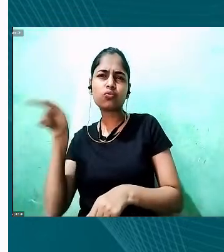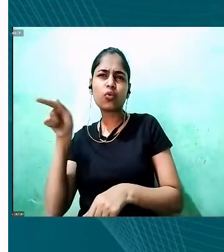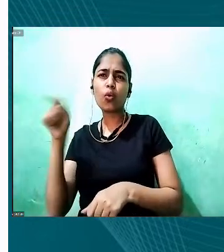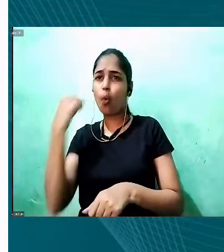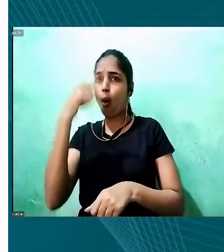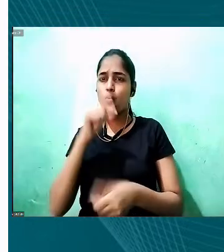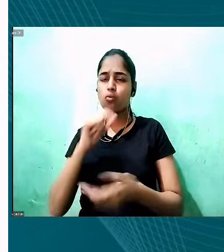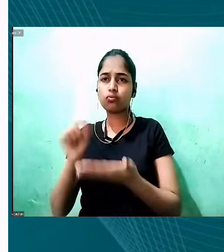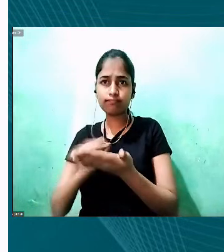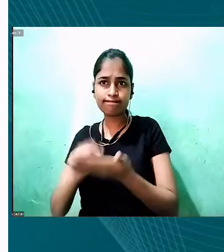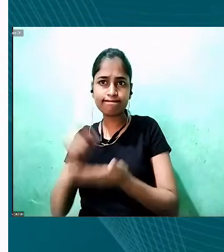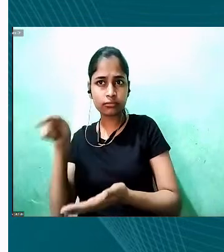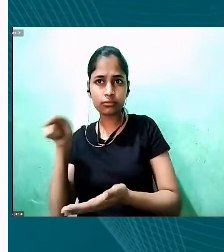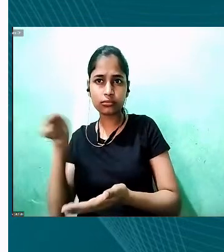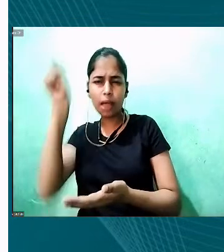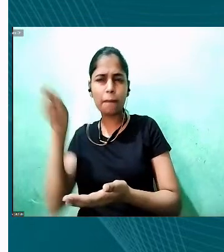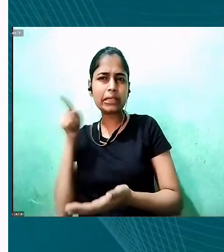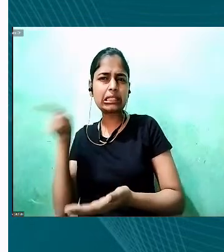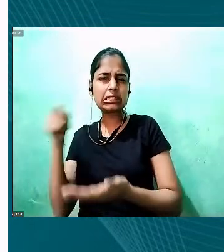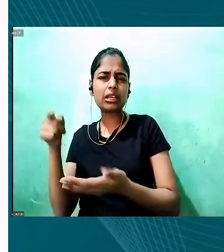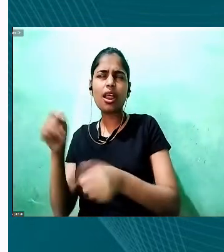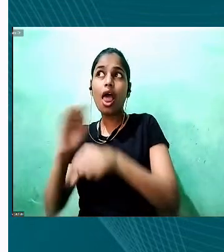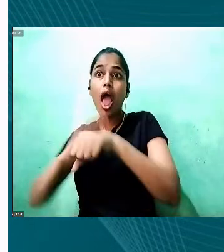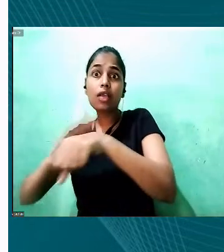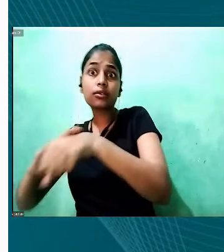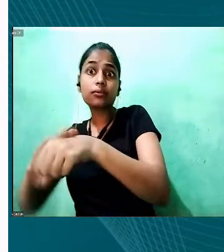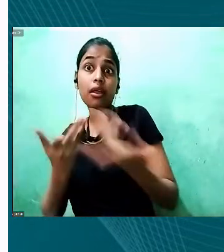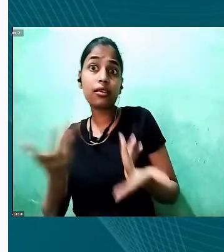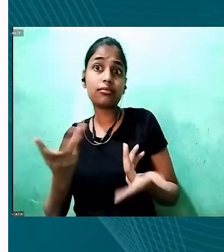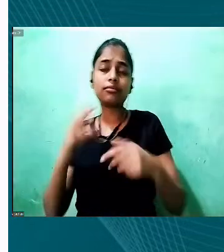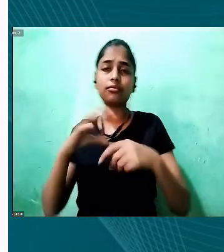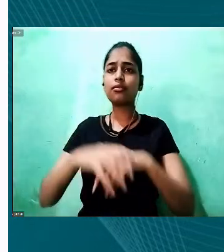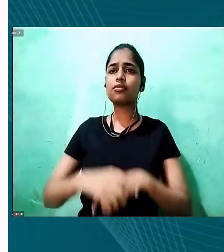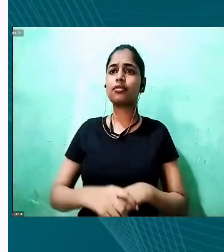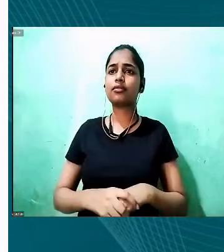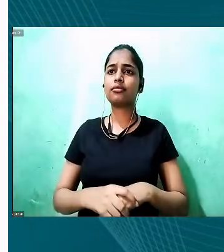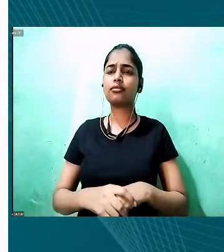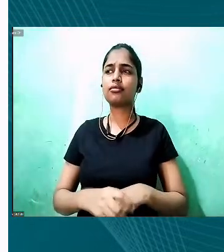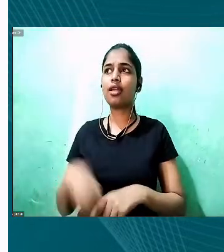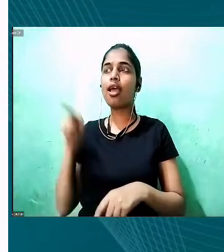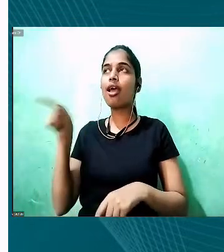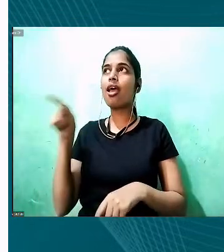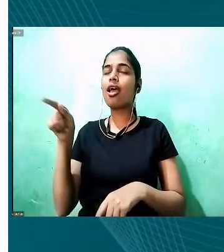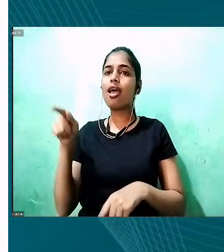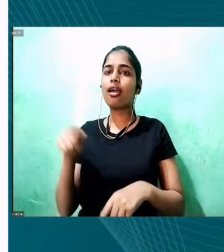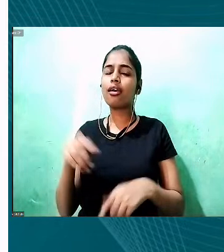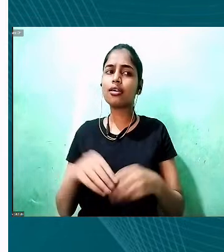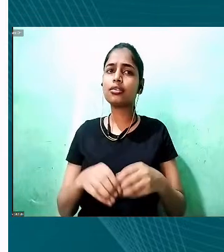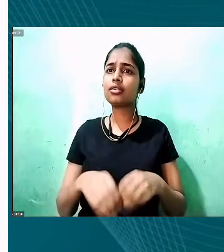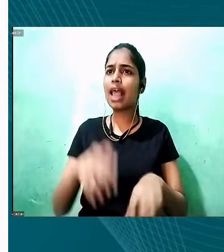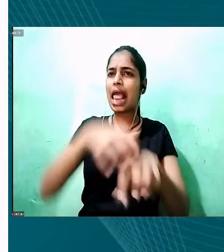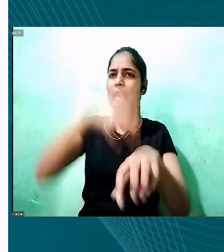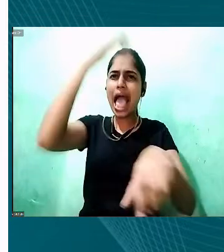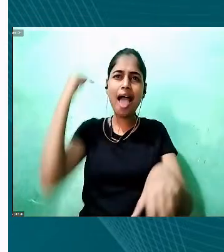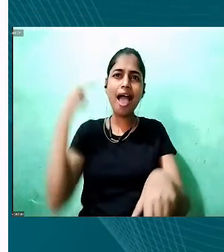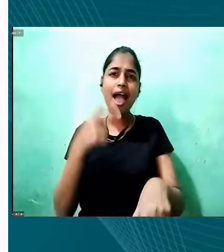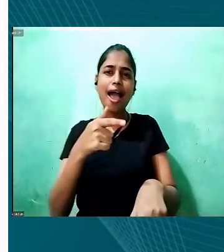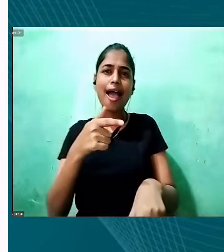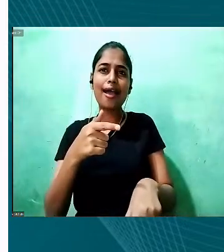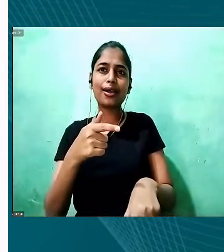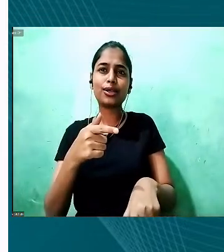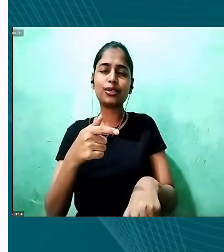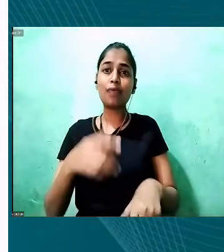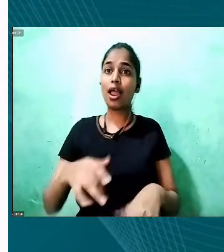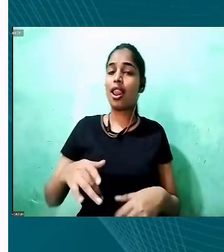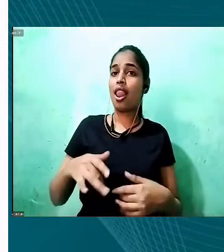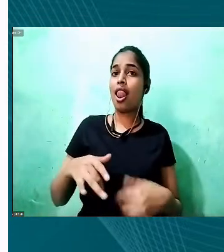Miibil's love for water and his playful nature that leads to making new games that